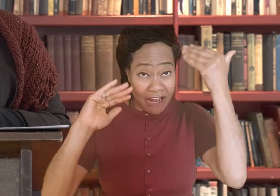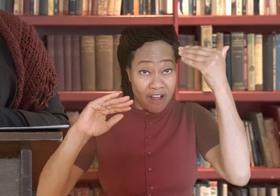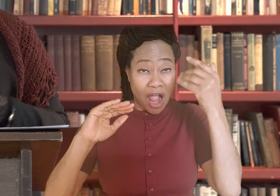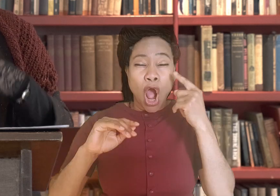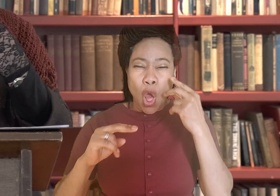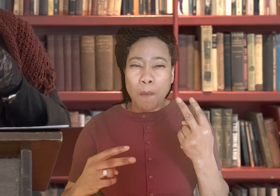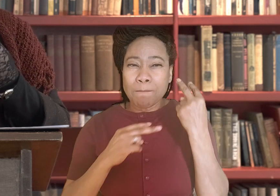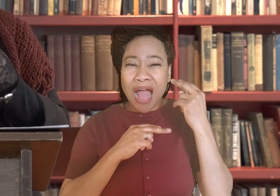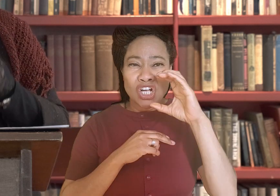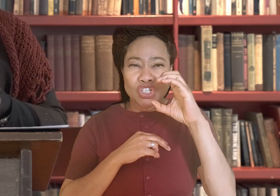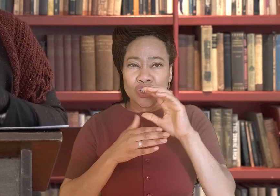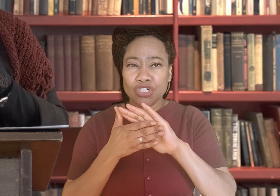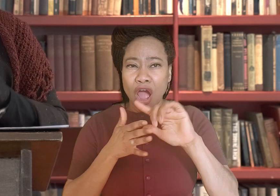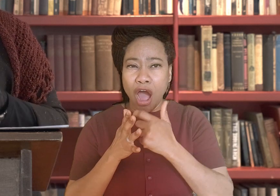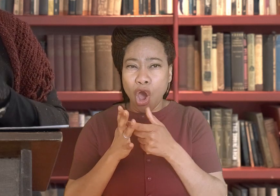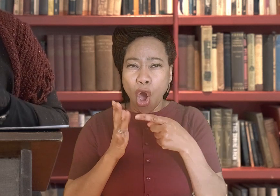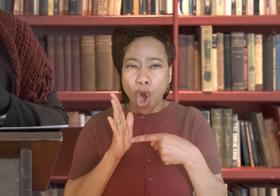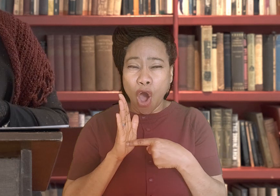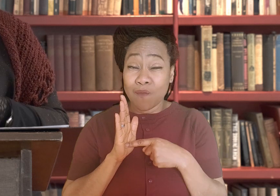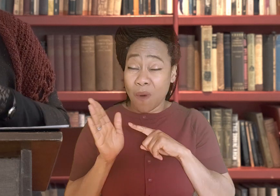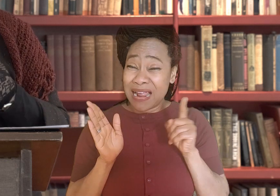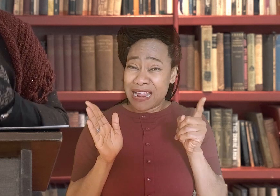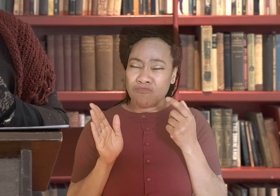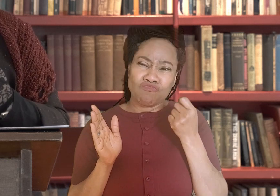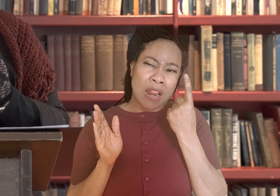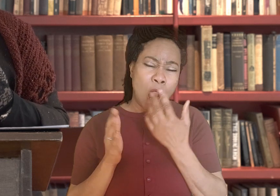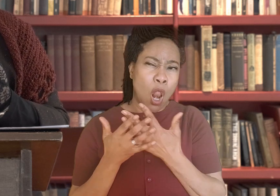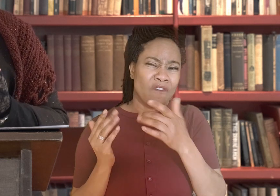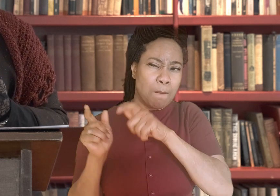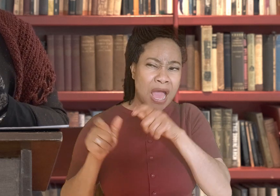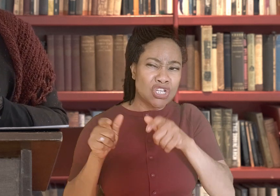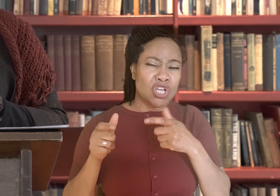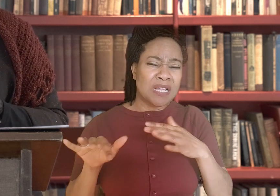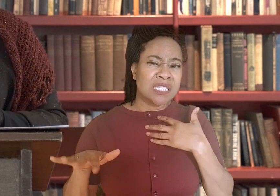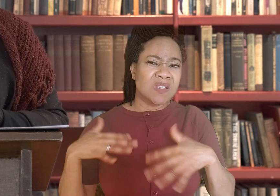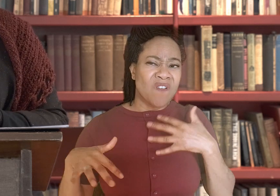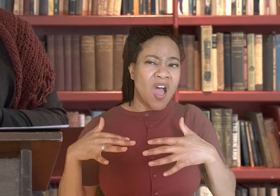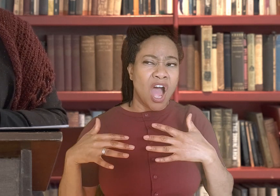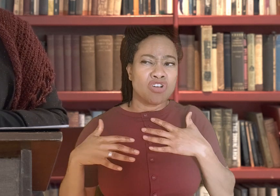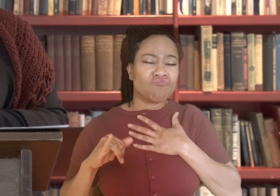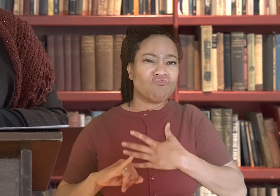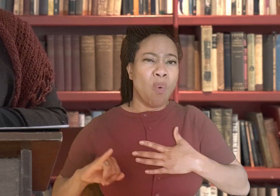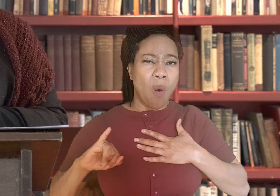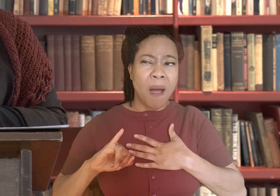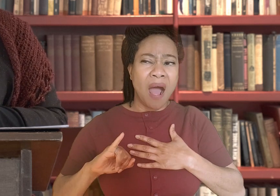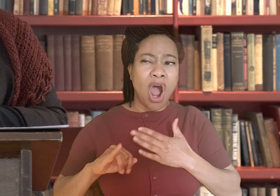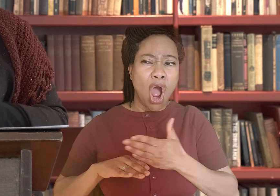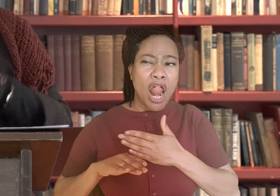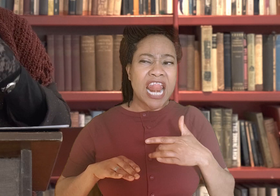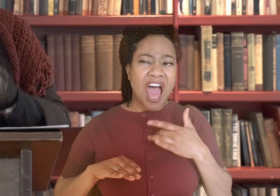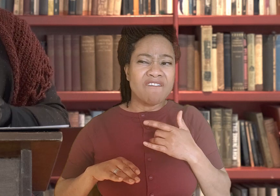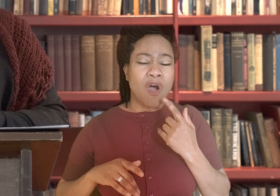CHARCOT. CHARCOT noted that many of his patients had suffered some form of trauma, often sexual, in their early